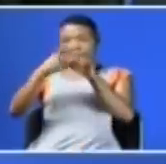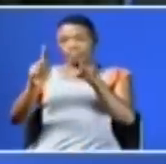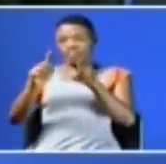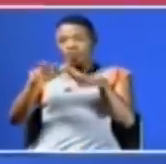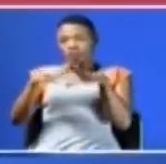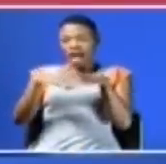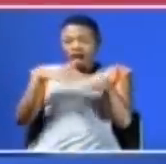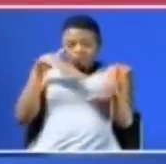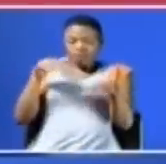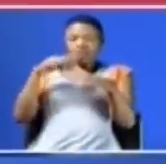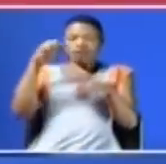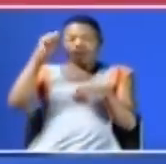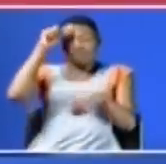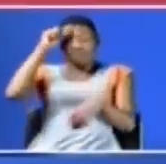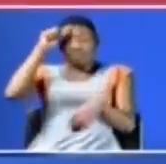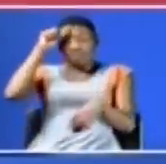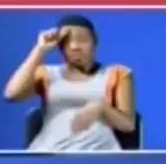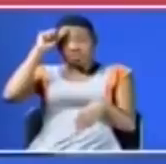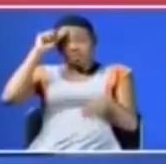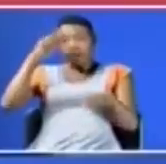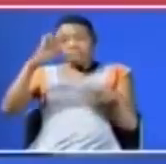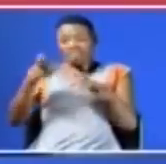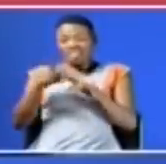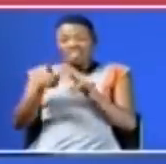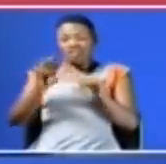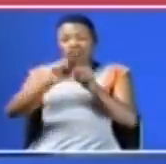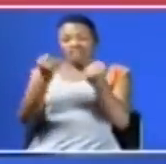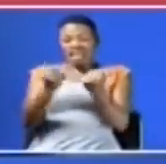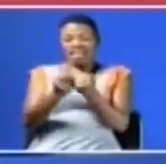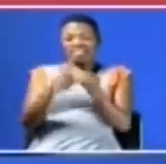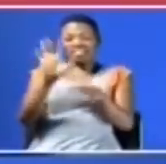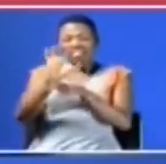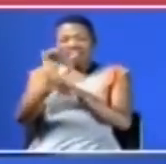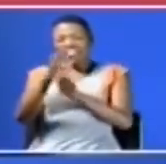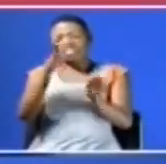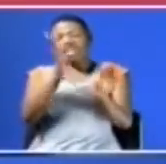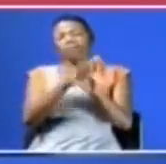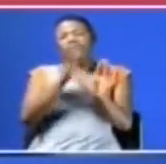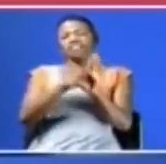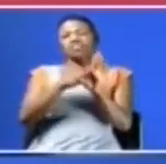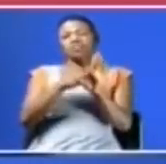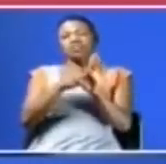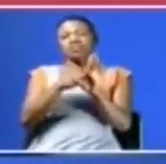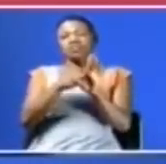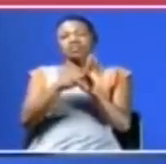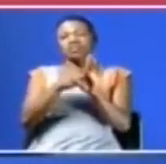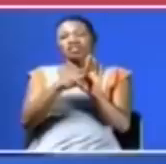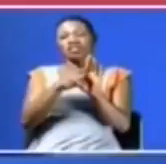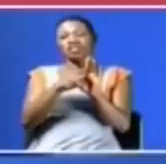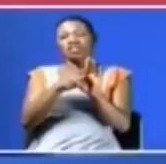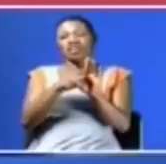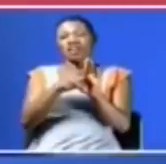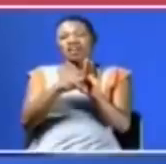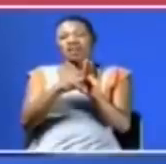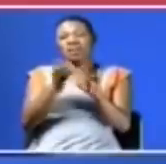staying outside of government. Okay. With participation of civil society and church leaders and also people, Ufungaman, all those people. Mm-hmm, mm-hmm. It would not have